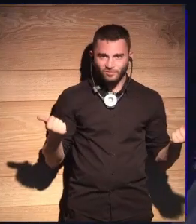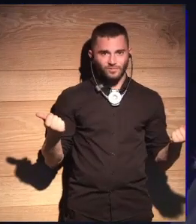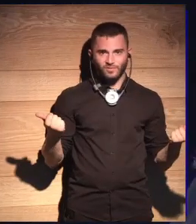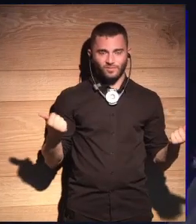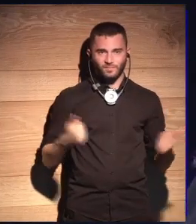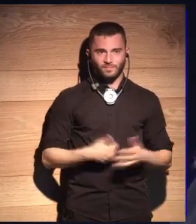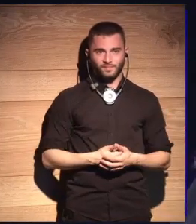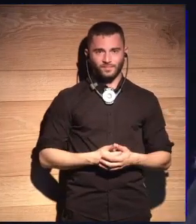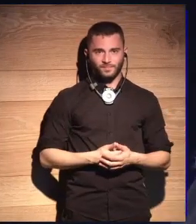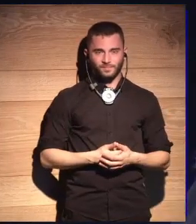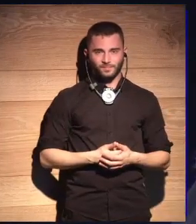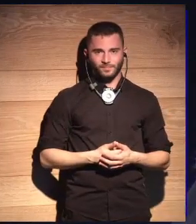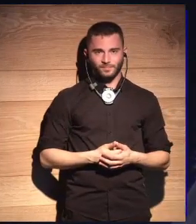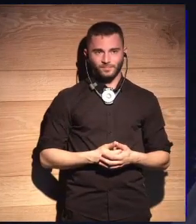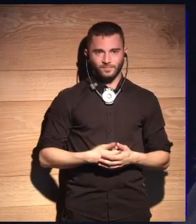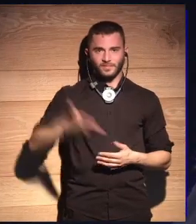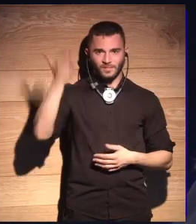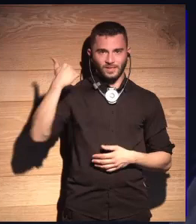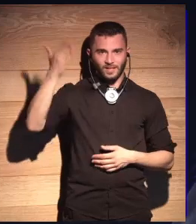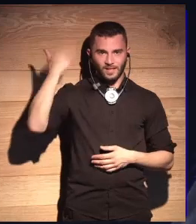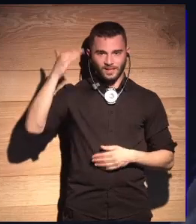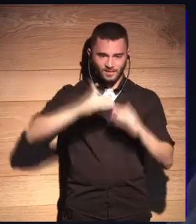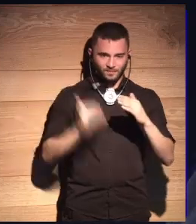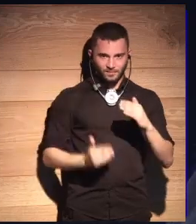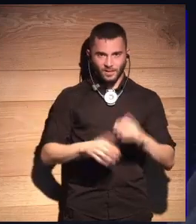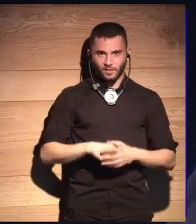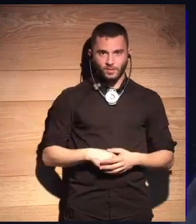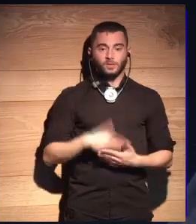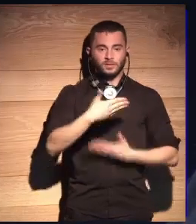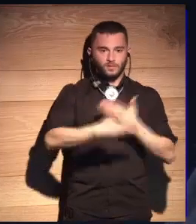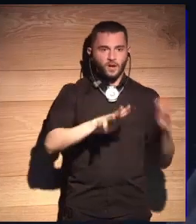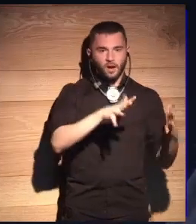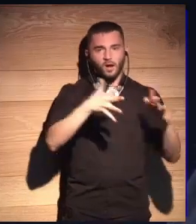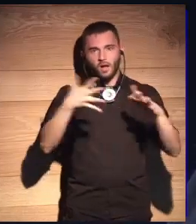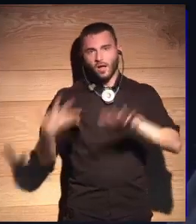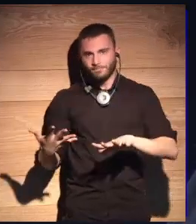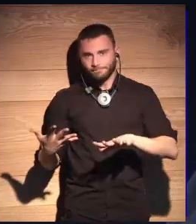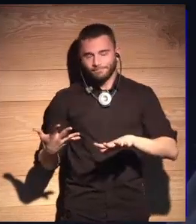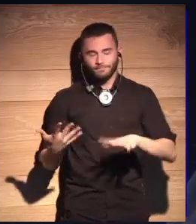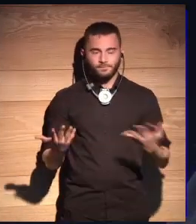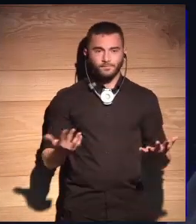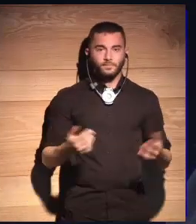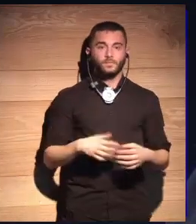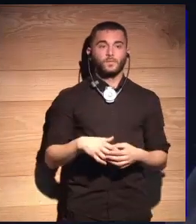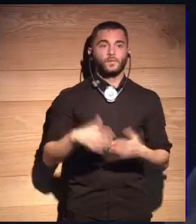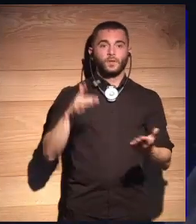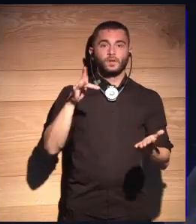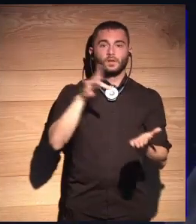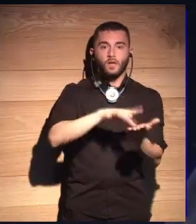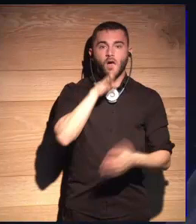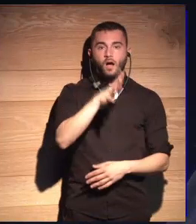used to. Now, there was a kind of transitional phase. I mean, the heyday of sort of progressive, expansionary liberalism was